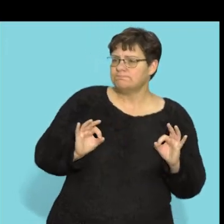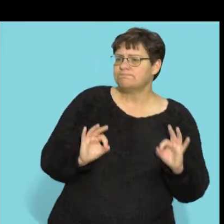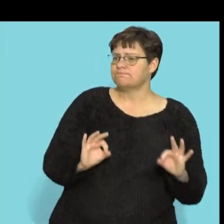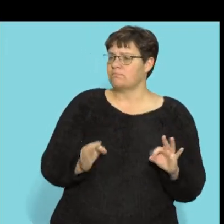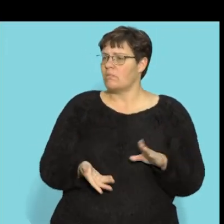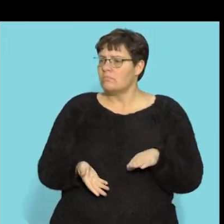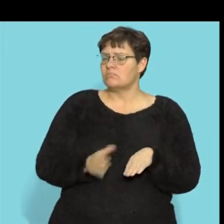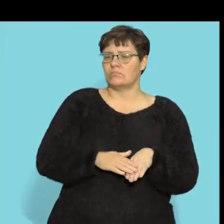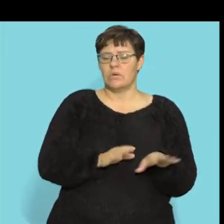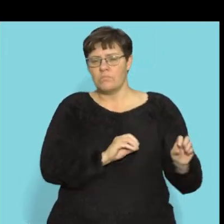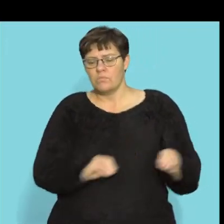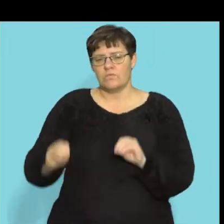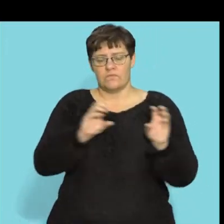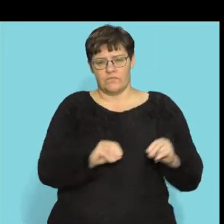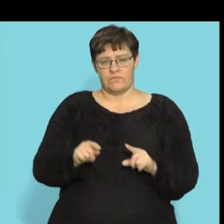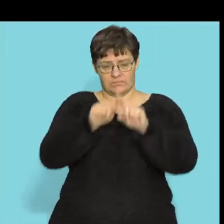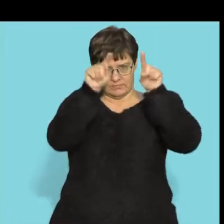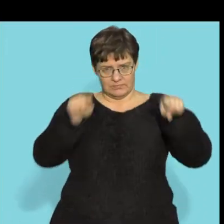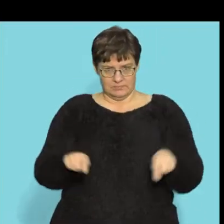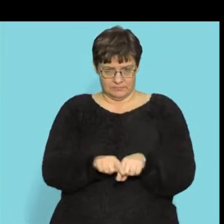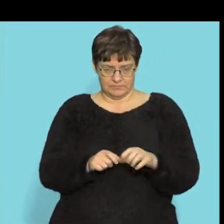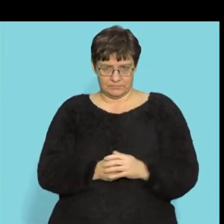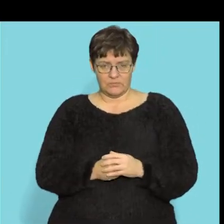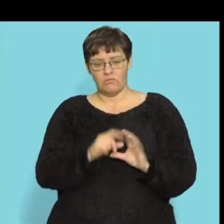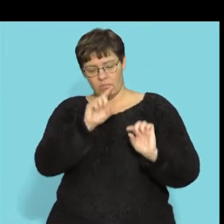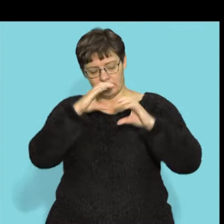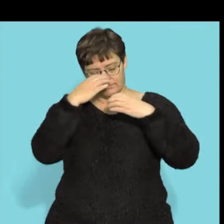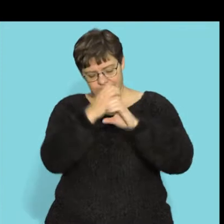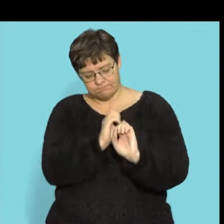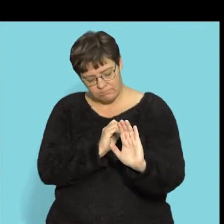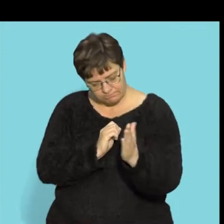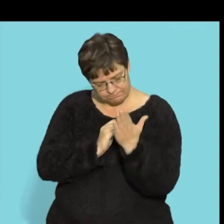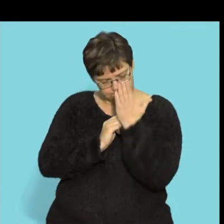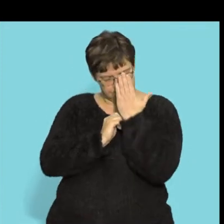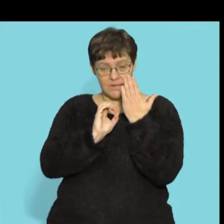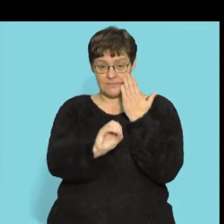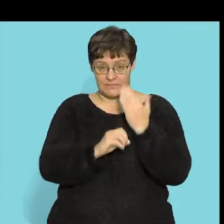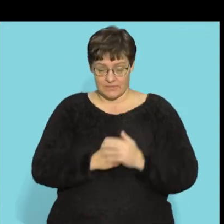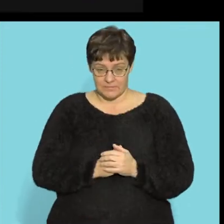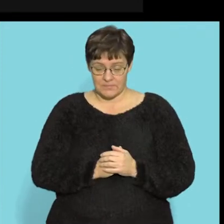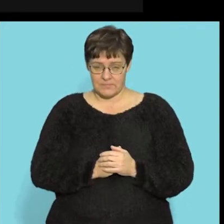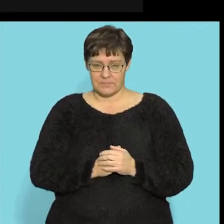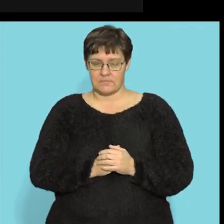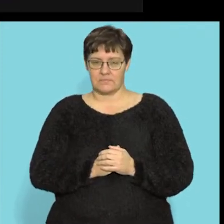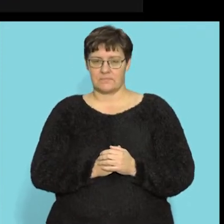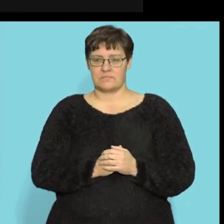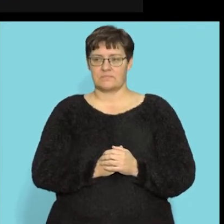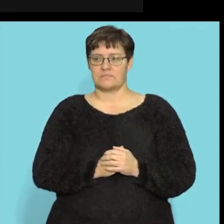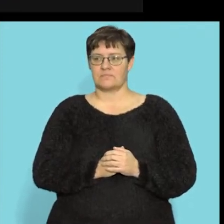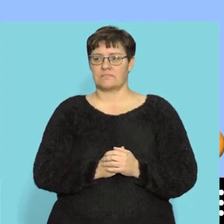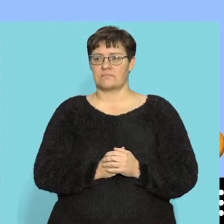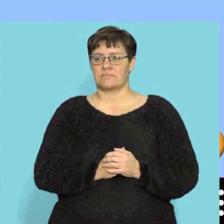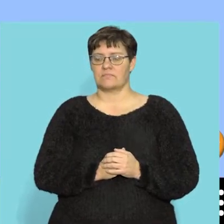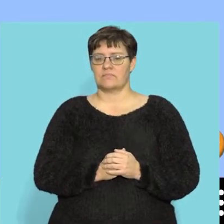show how exactly charge moves through a circuit in terms of the microscopic view, right? So if we can